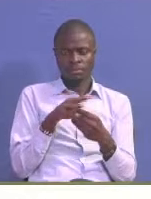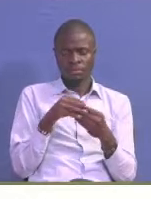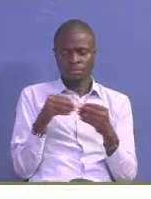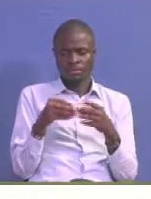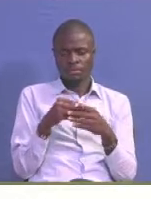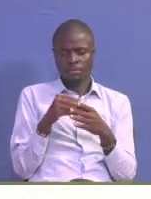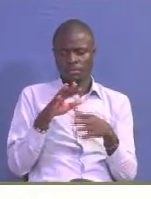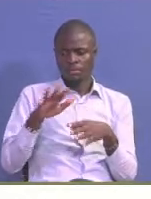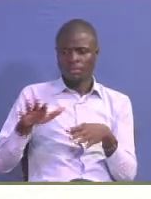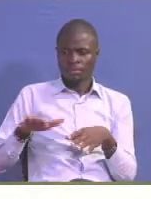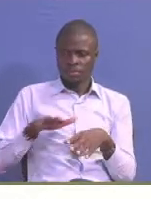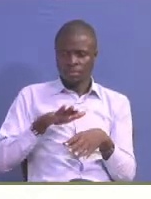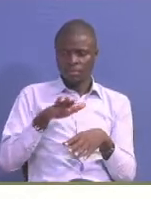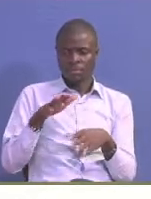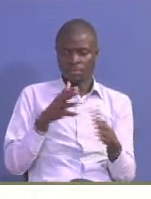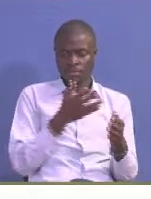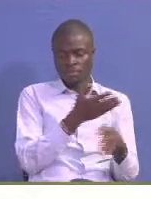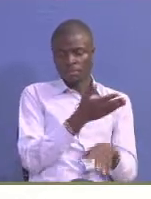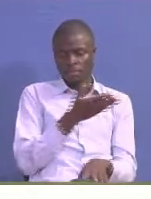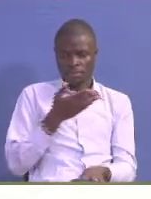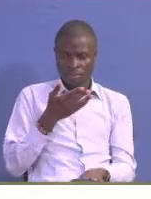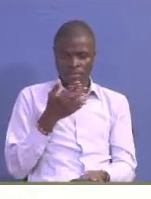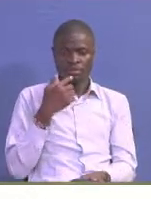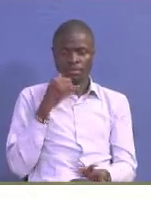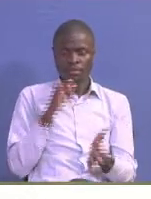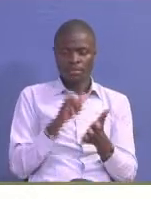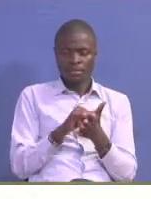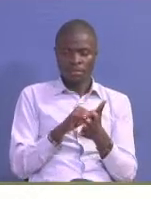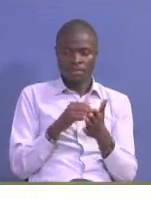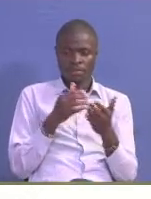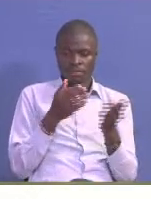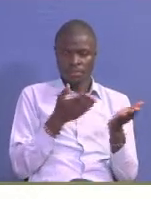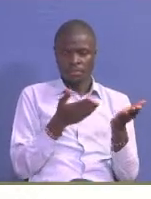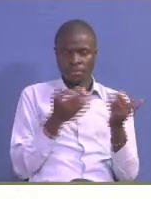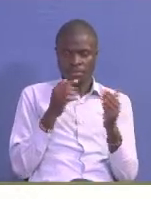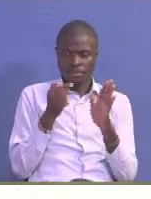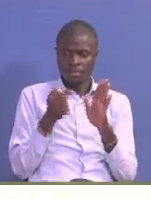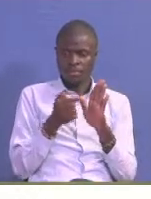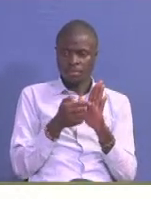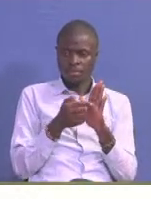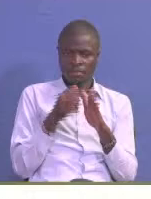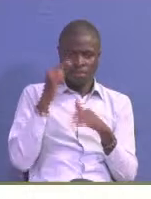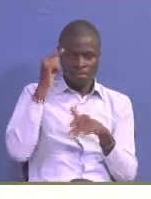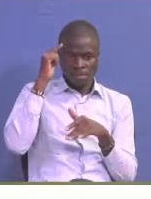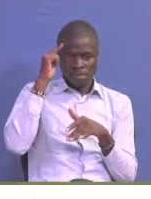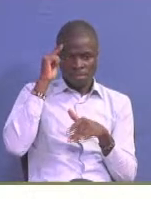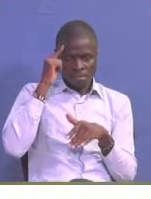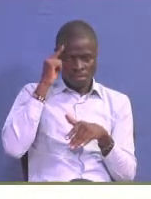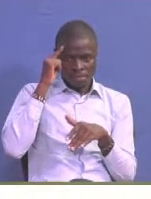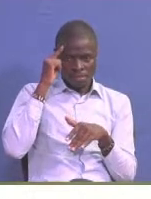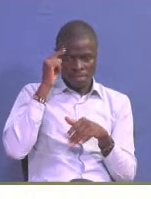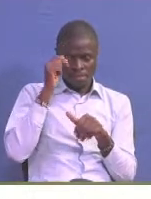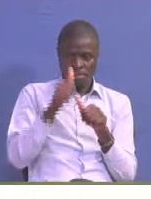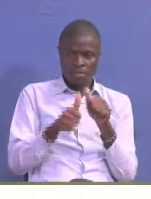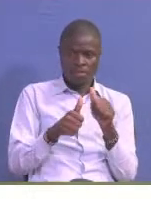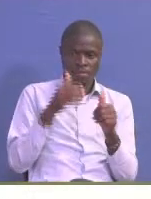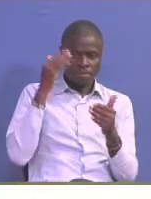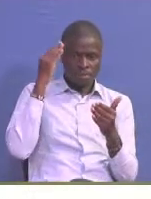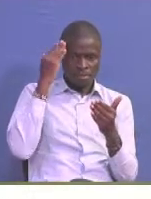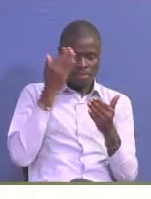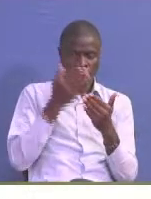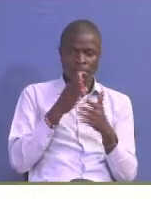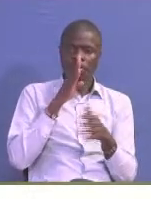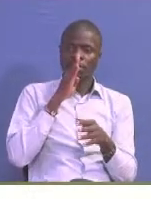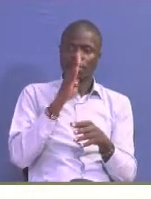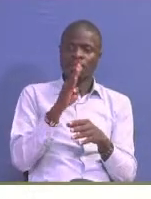an inviting environment so that we retain those brains, and which I believe will be